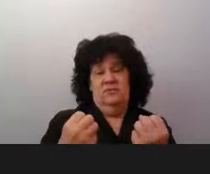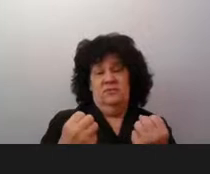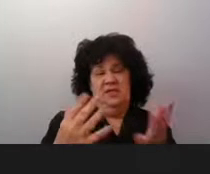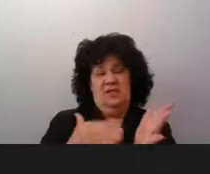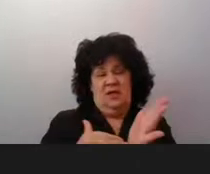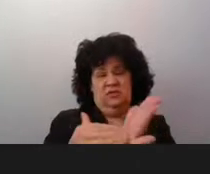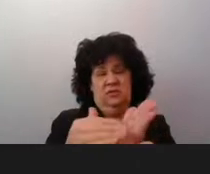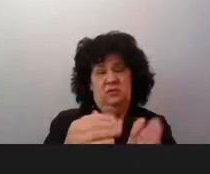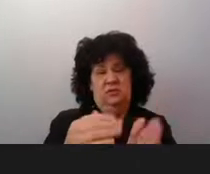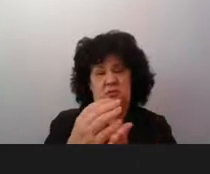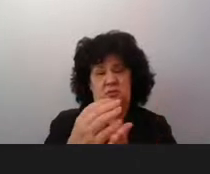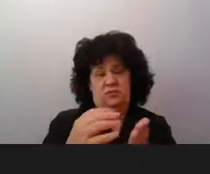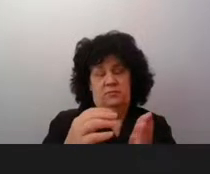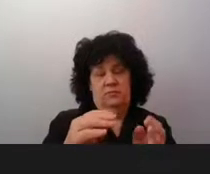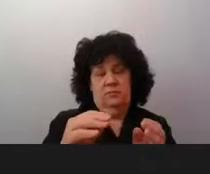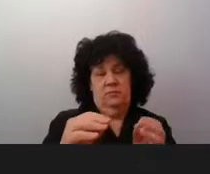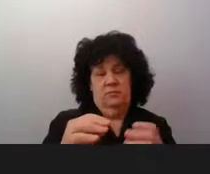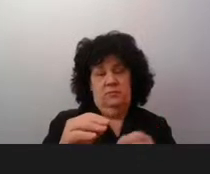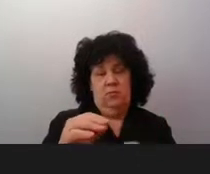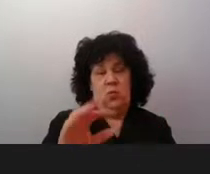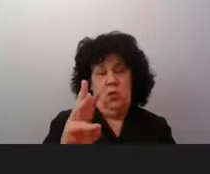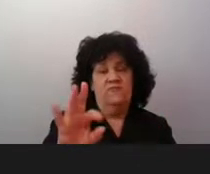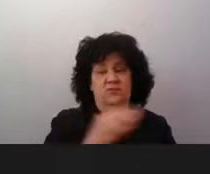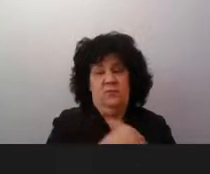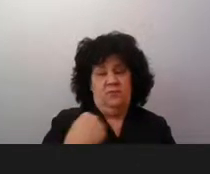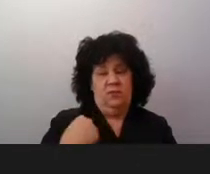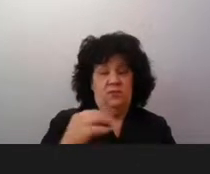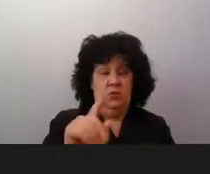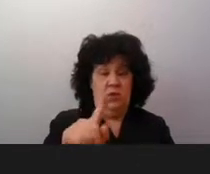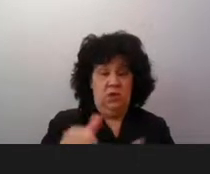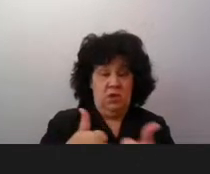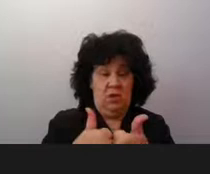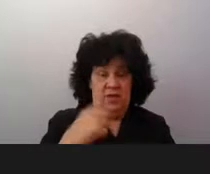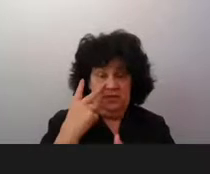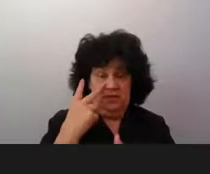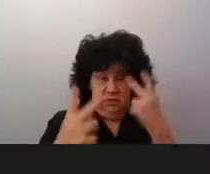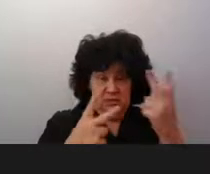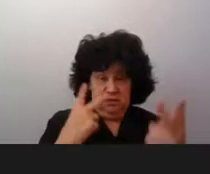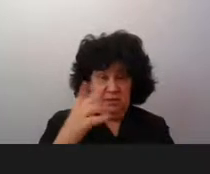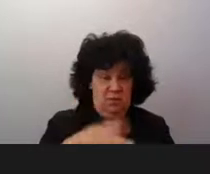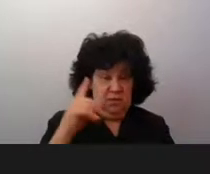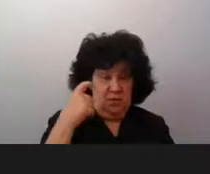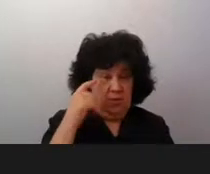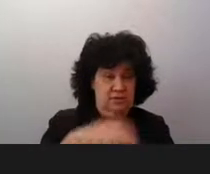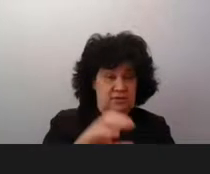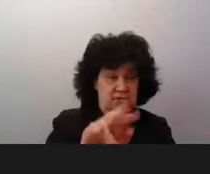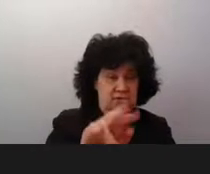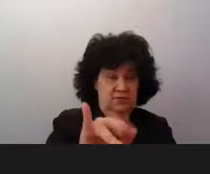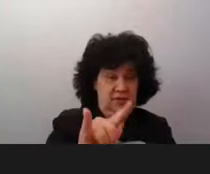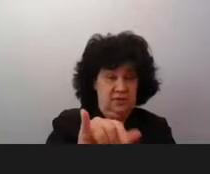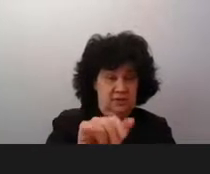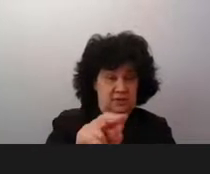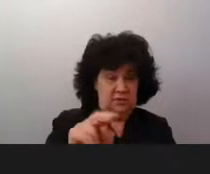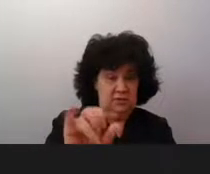members. And talking about a challenge, one of the biggest challenges I see across government on the civilian agency side is the way